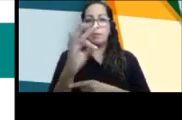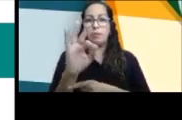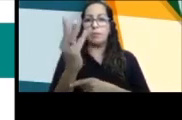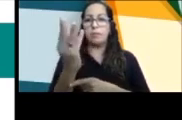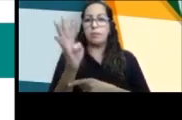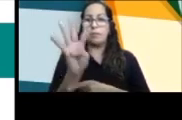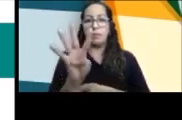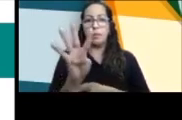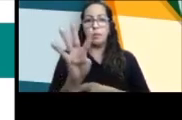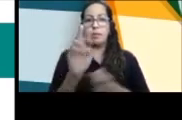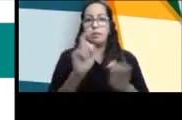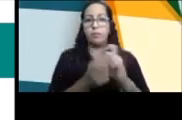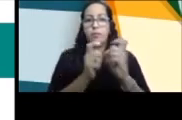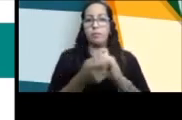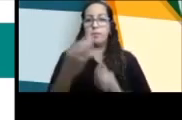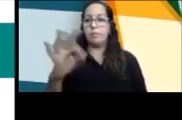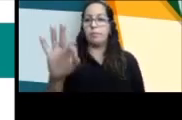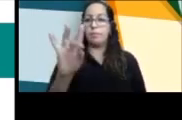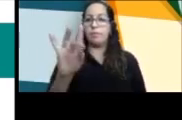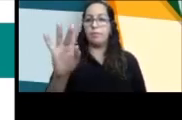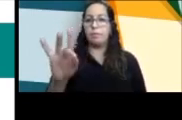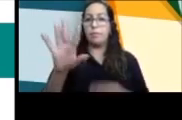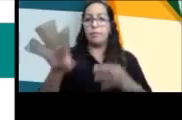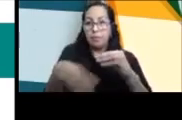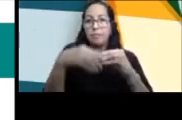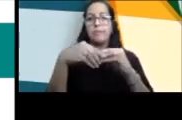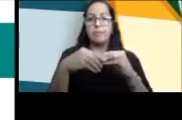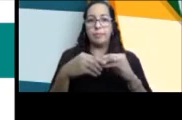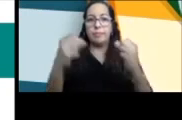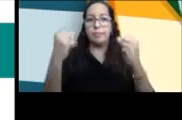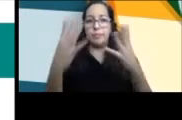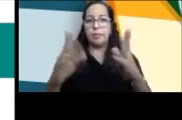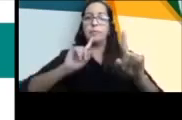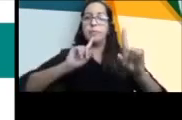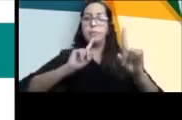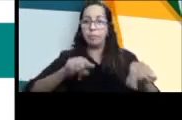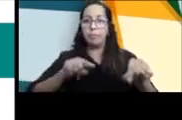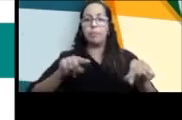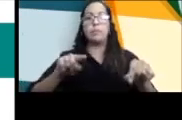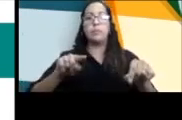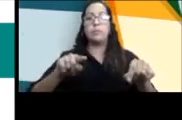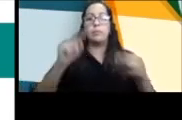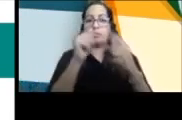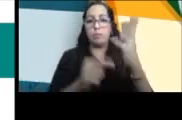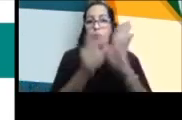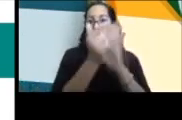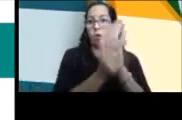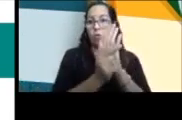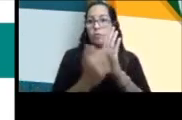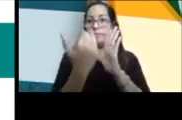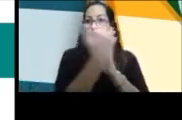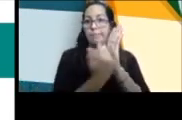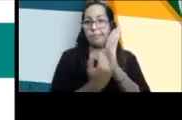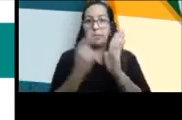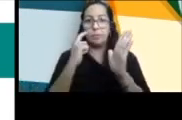in 1988, and includes many executive orders, laws, and statutes. As you can see from